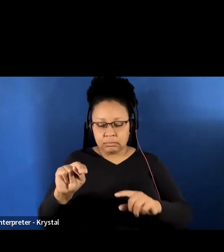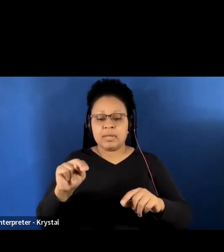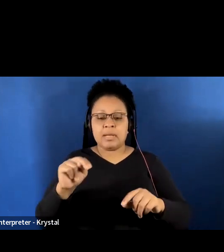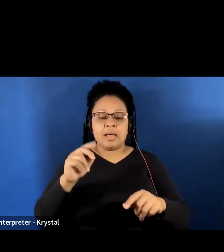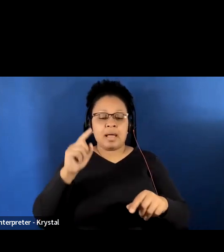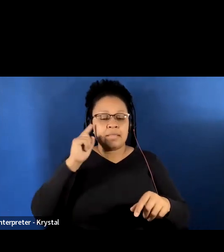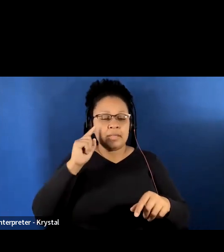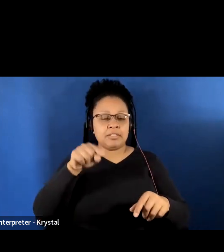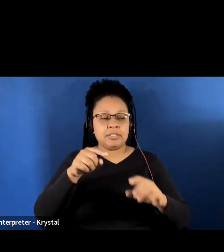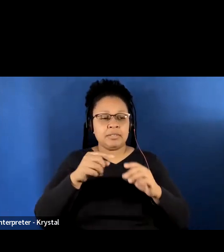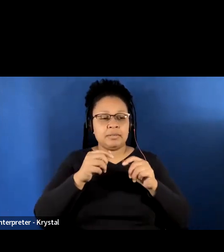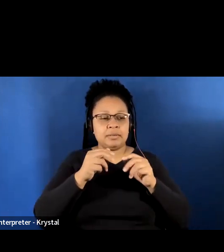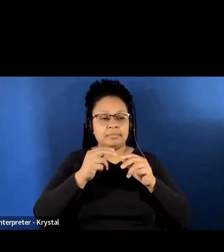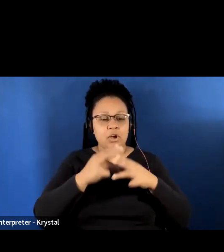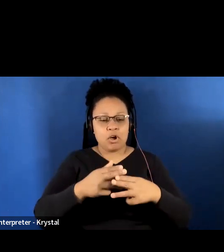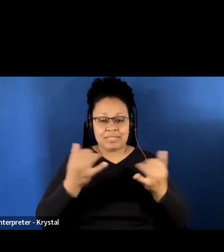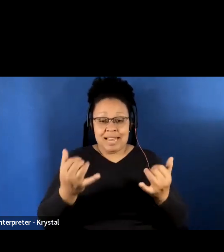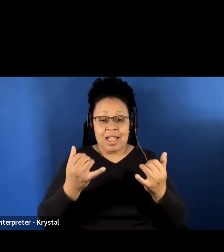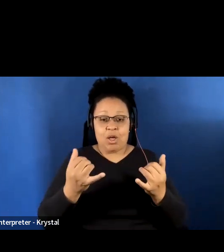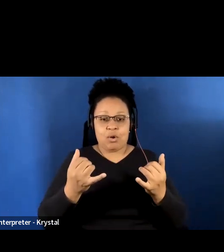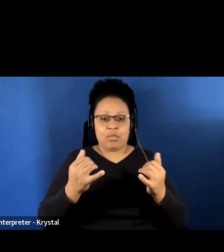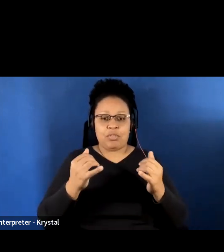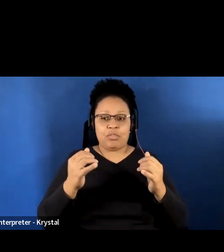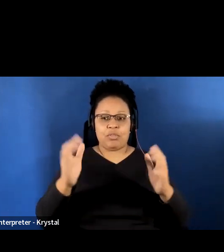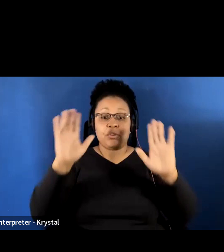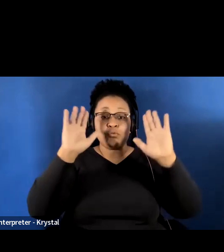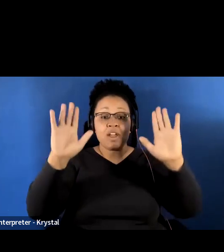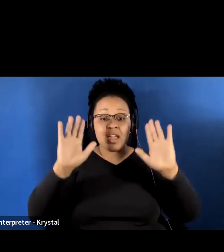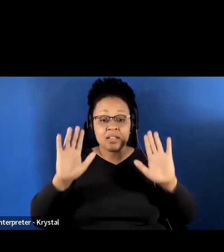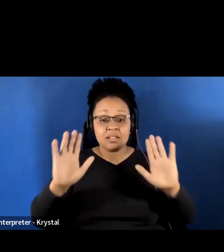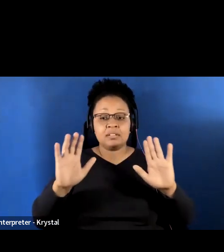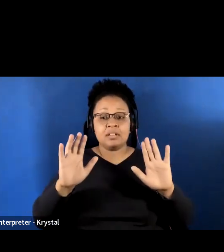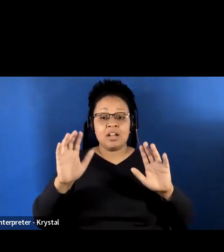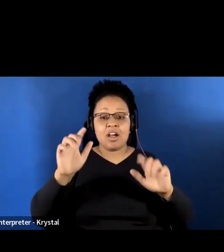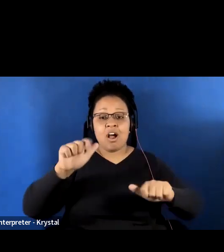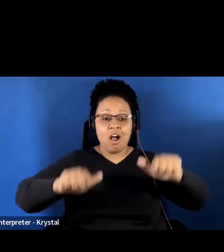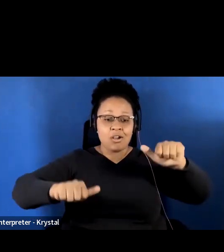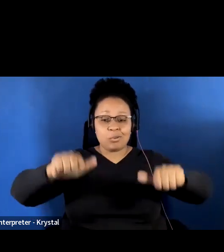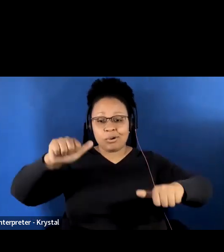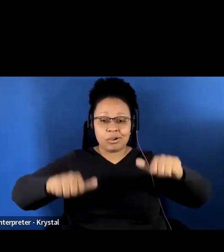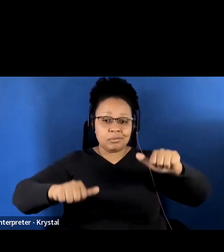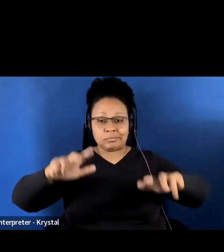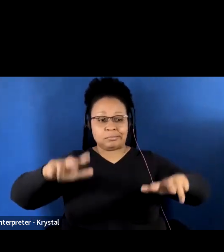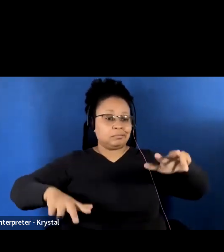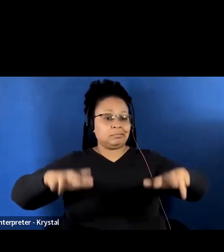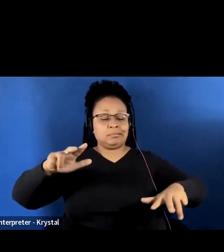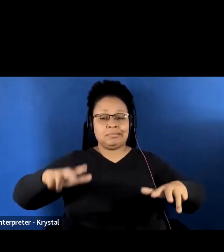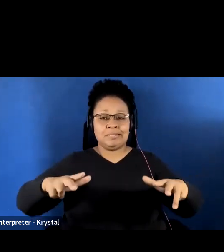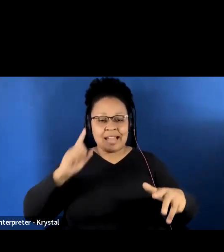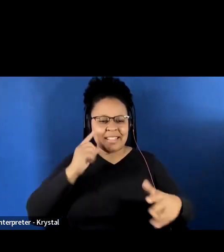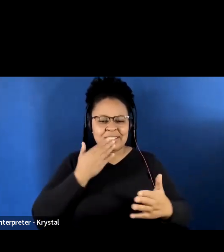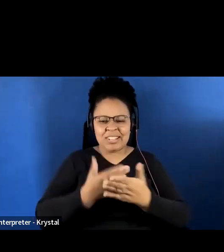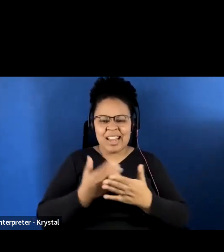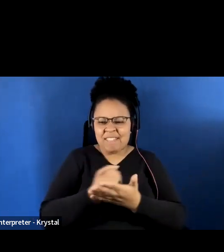my experience, represents this time frame so well. Everything feels really